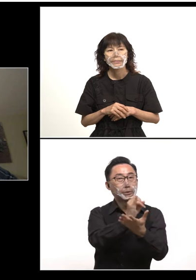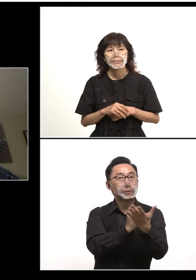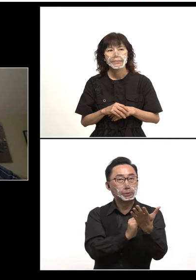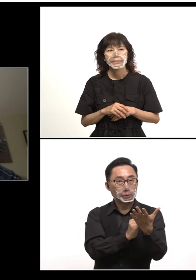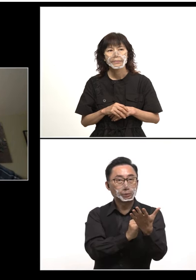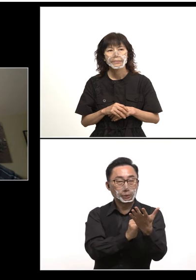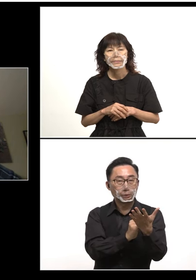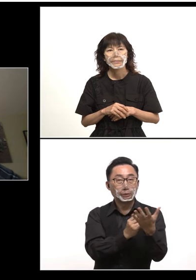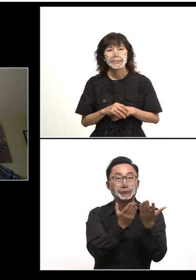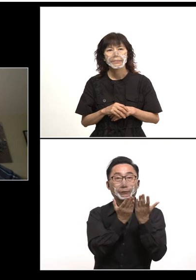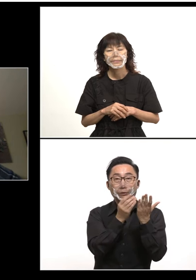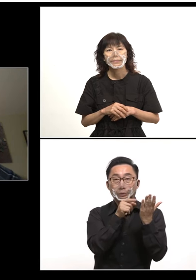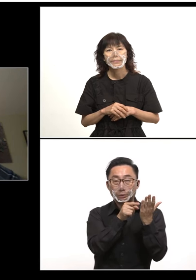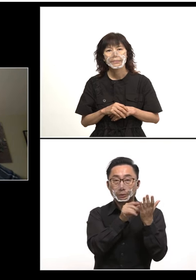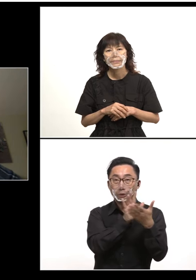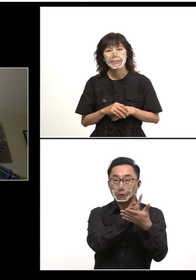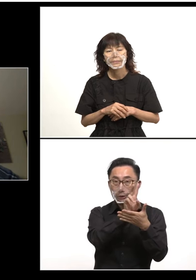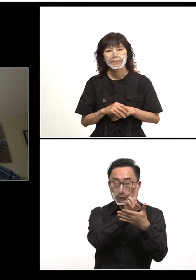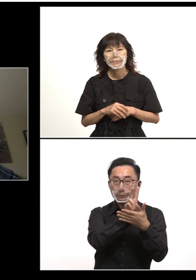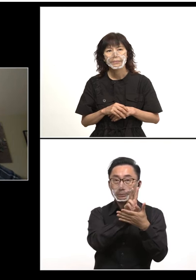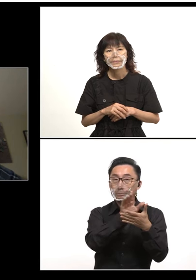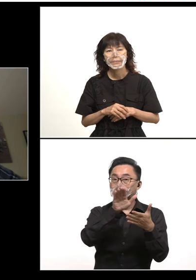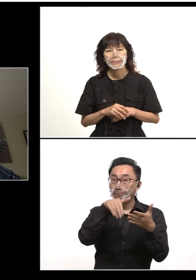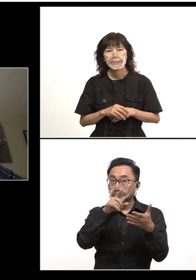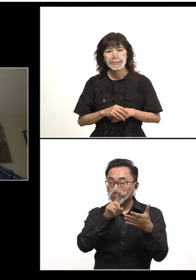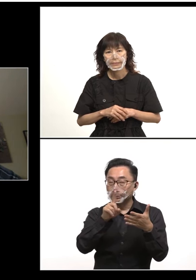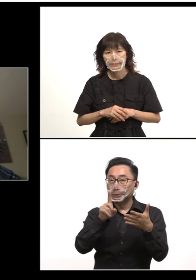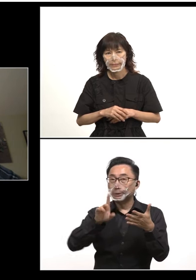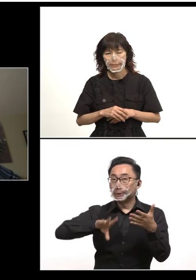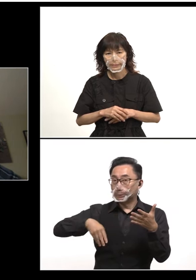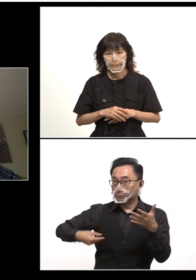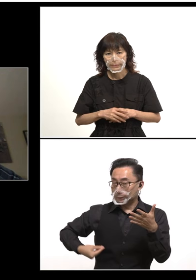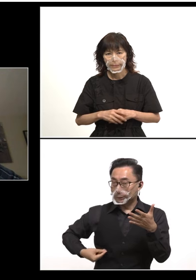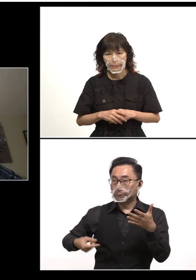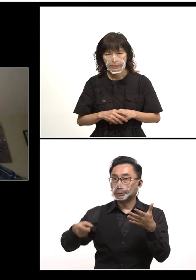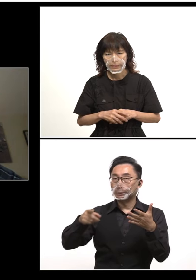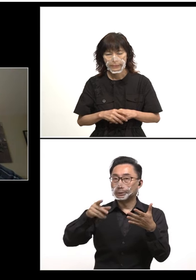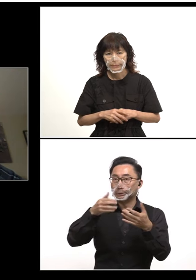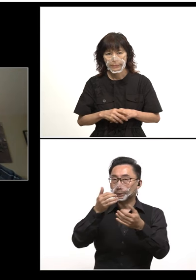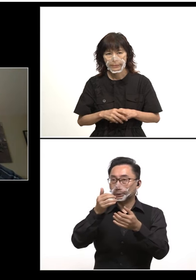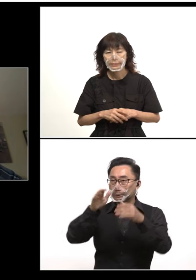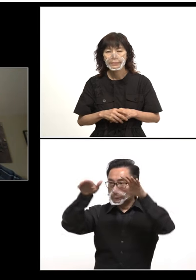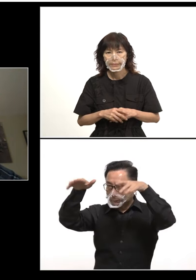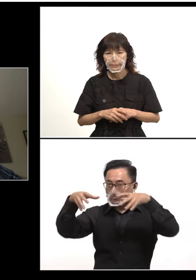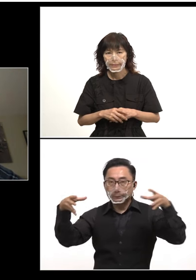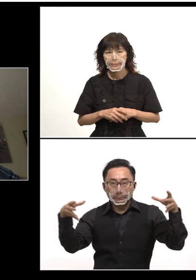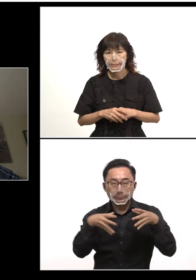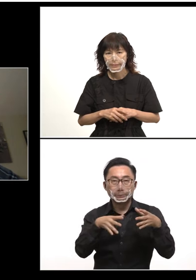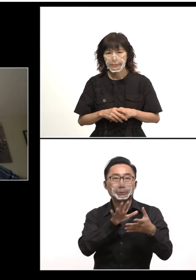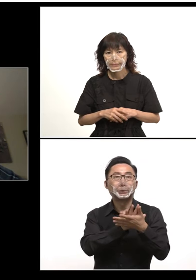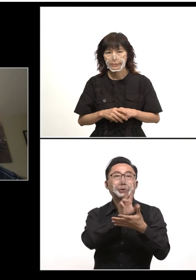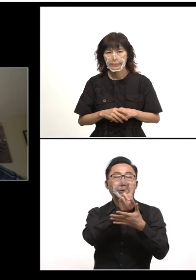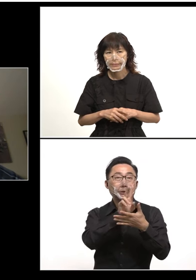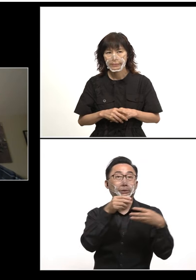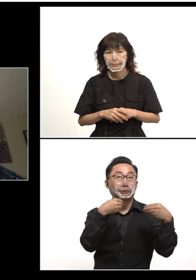from all around Cambodia to take part in the Inclusive Arts Course, and they have modules in dance and